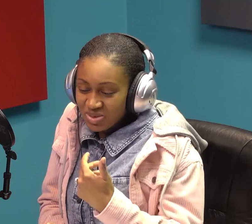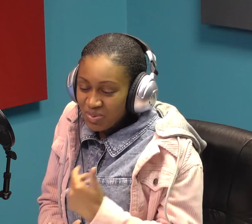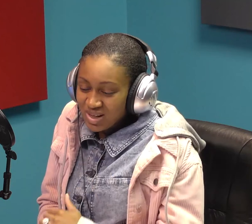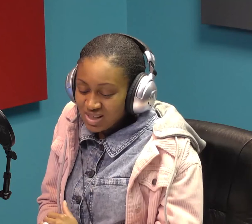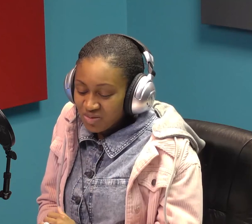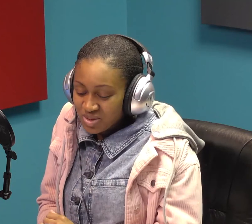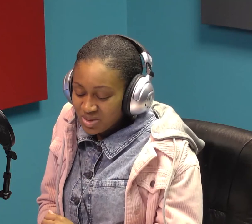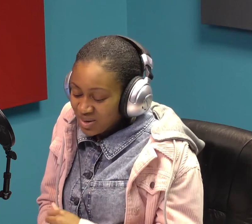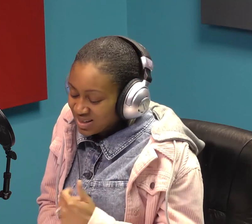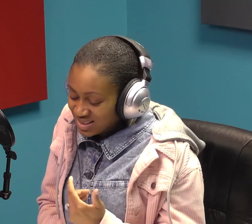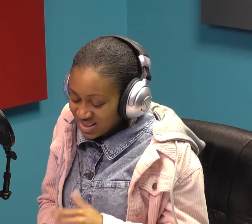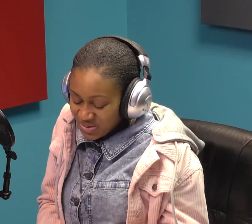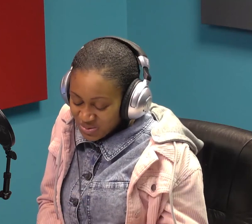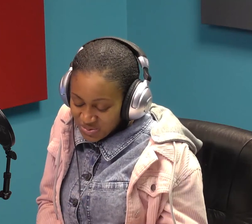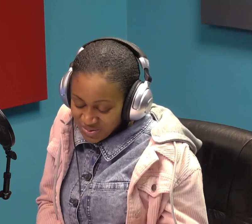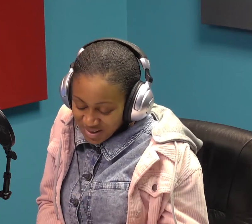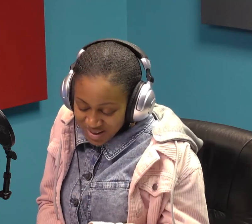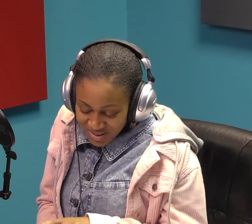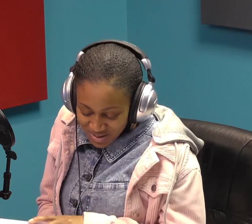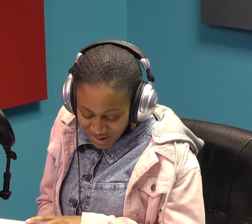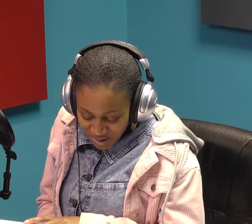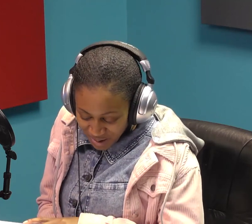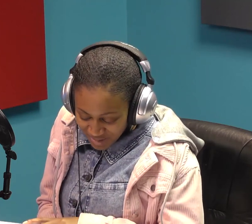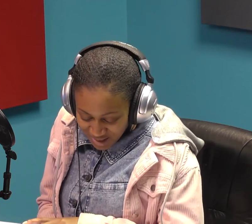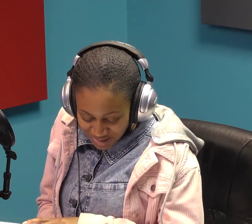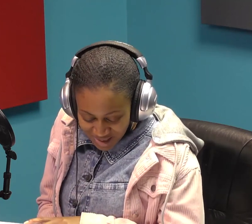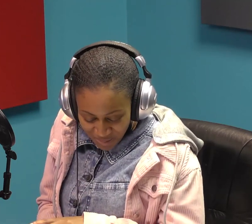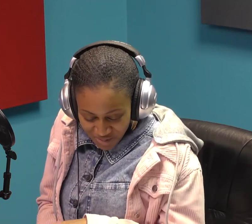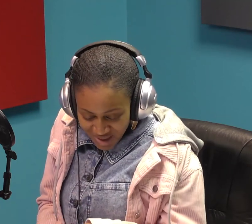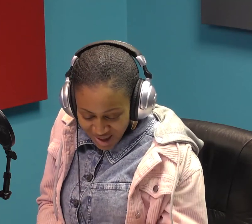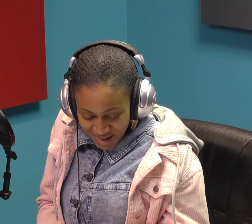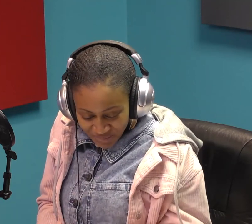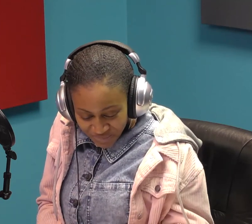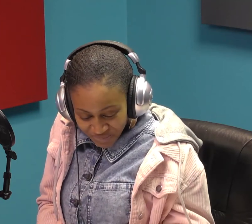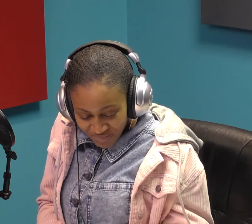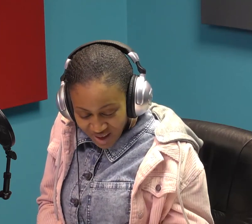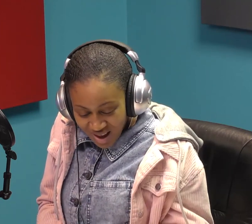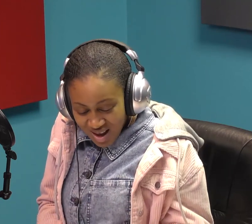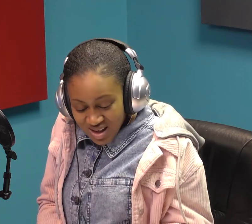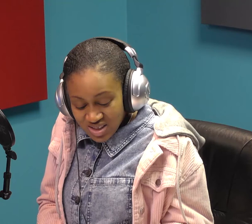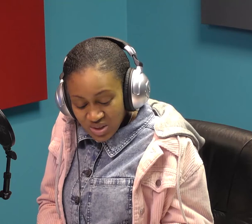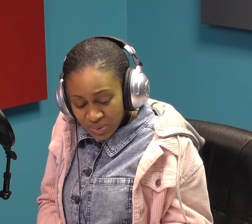between myself and Mr. Mann to see who, you know, comes out on top of that.